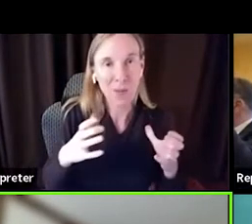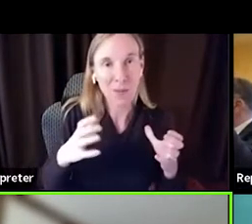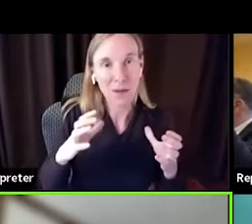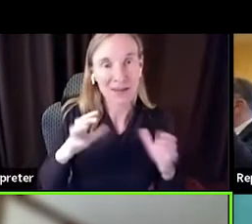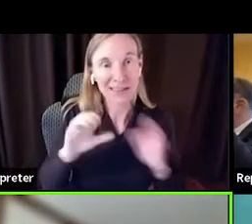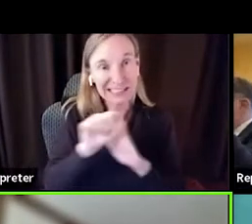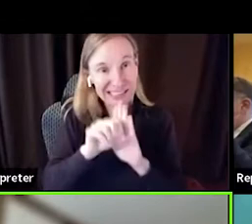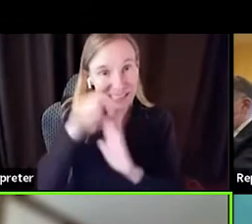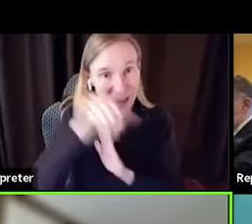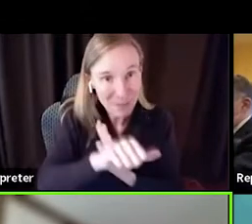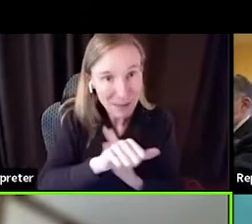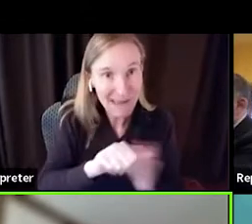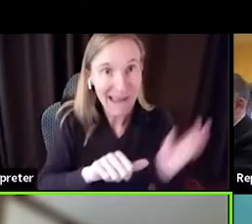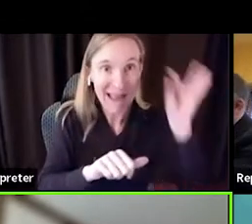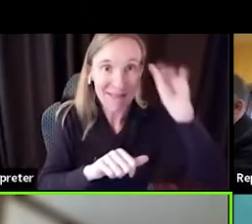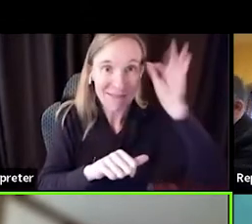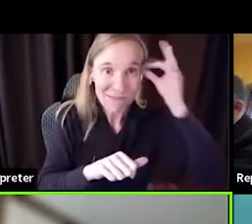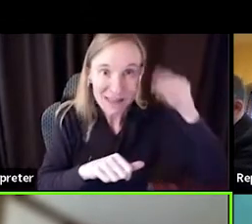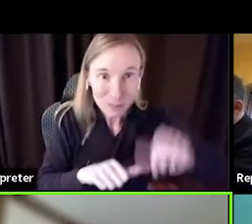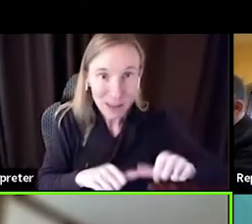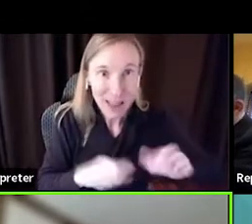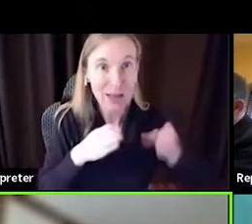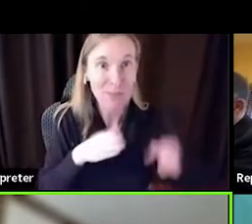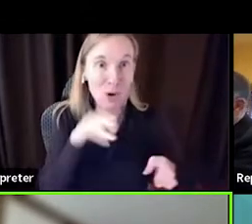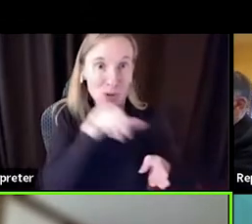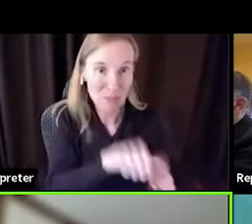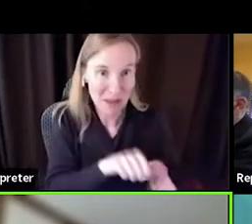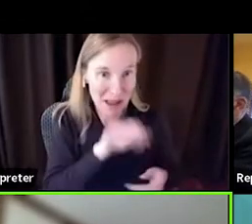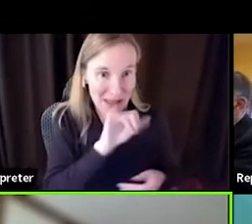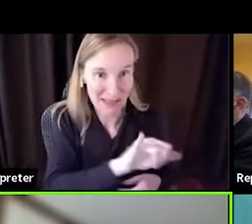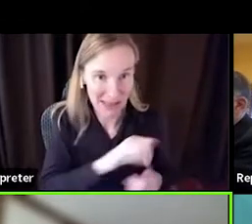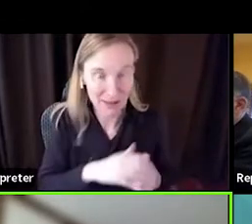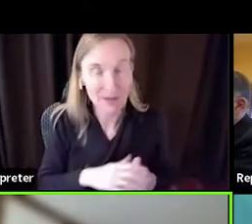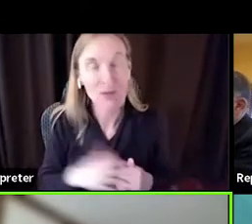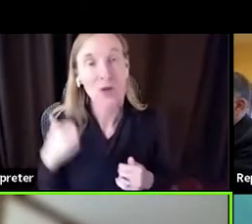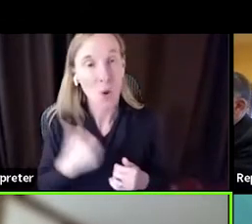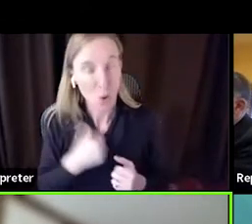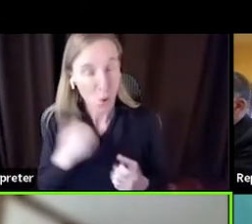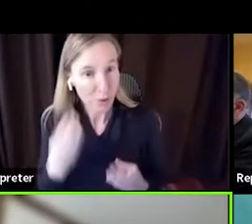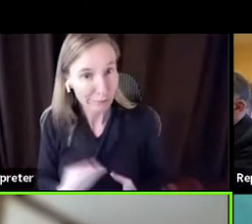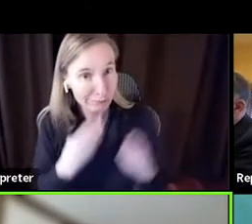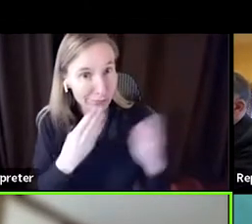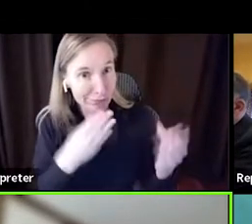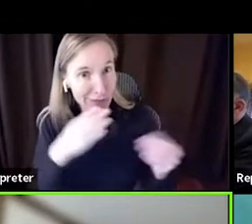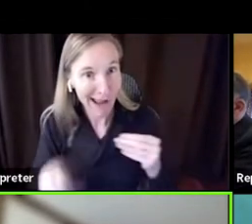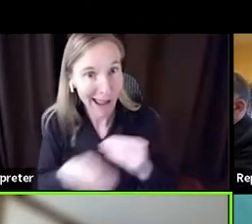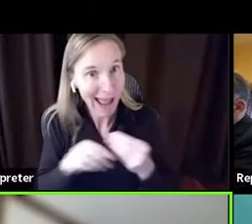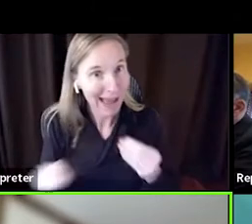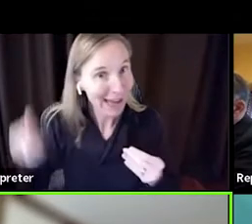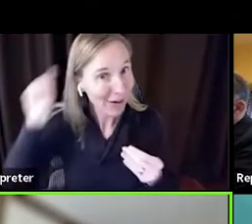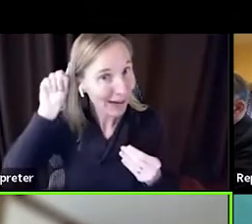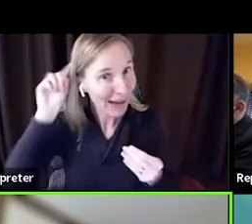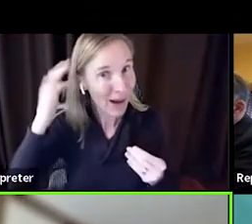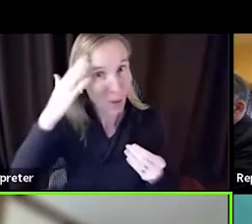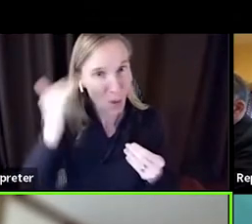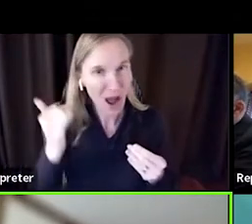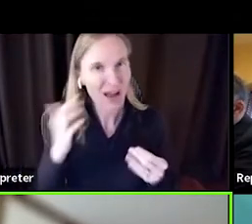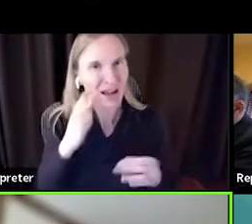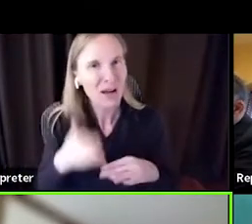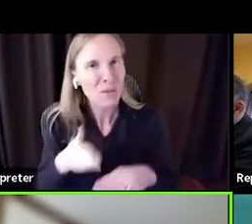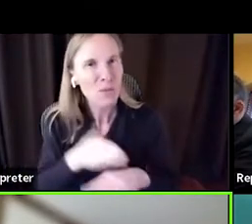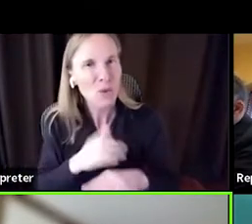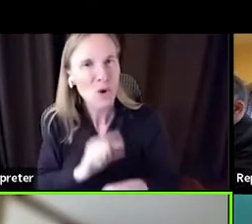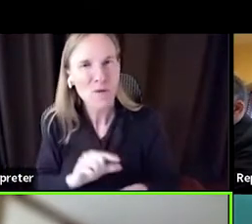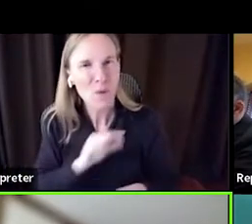Some of the considerations in making this recommendation to add hearing aids are that we expect it to improve the quality of life for